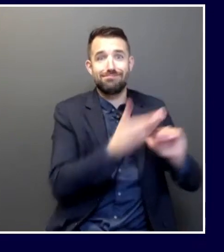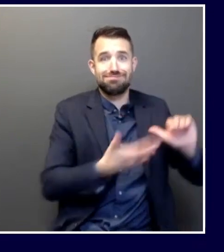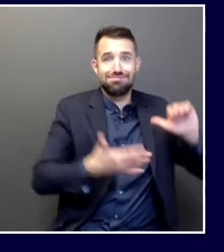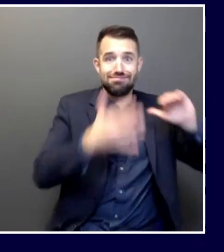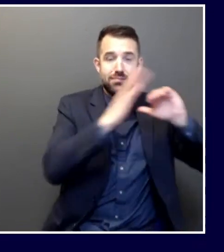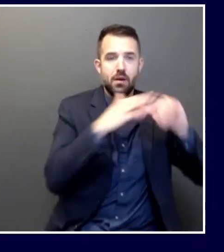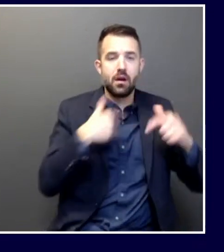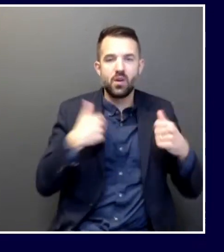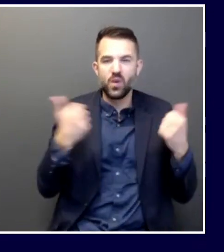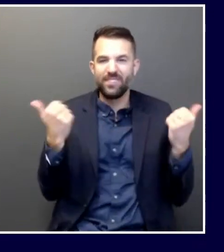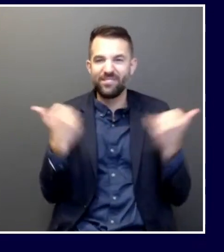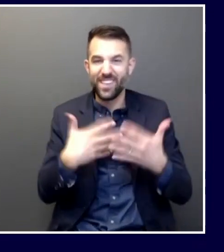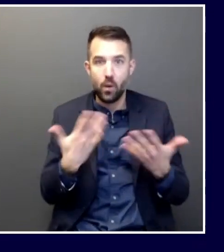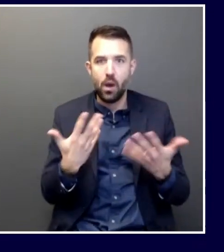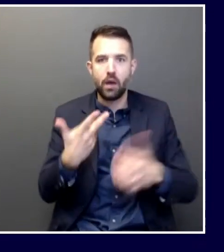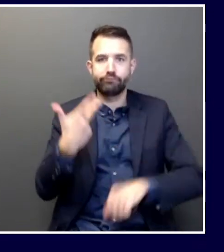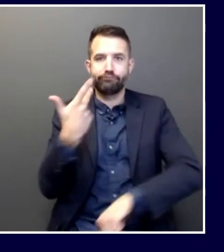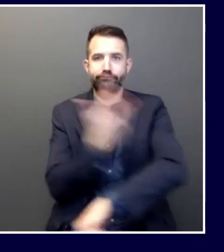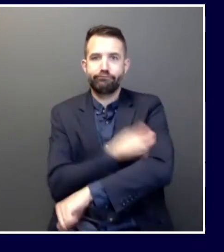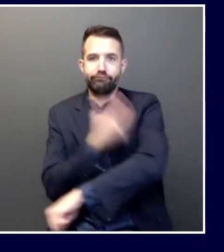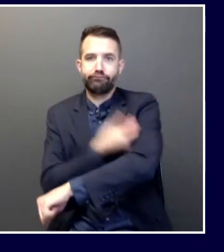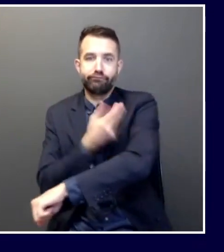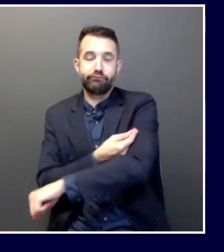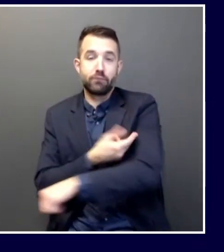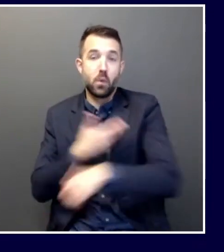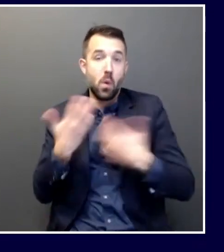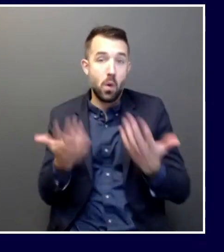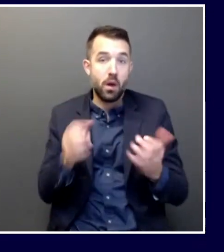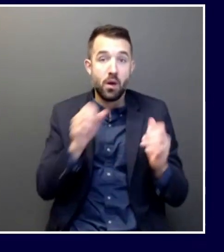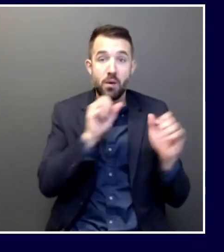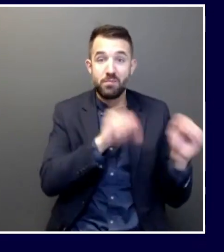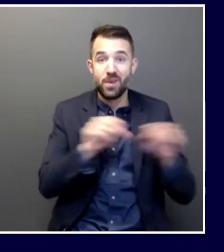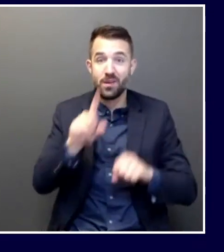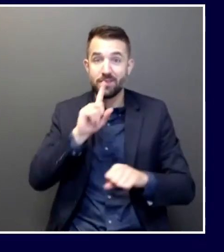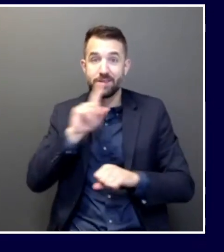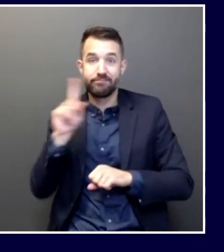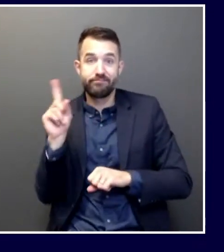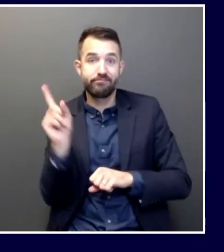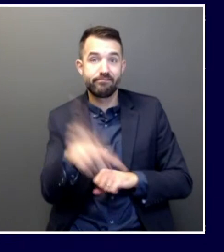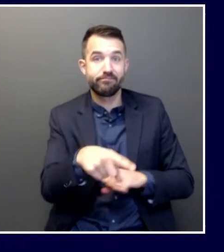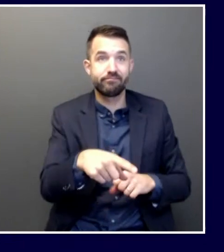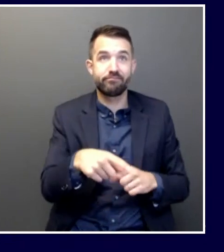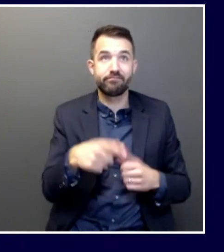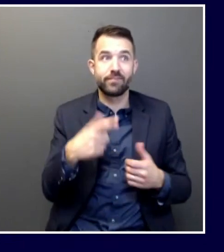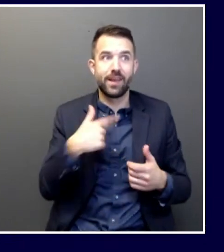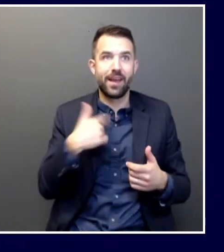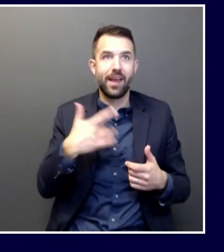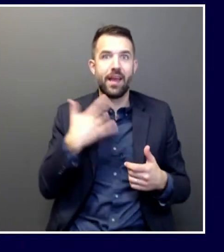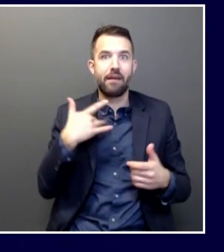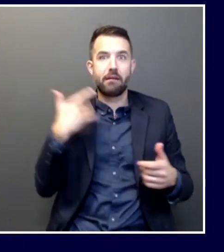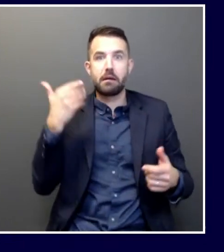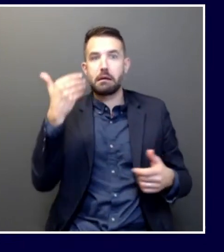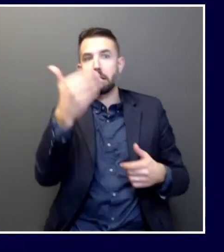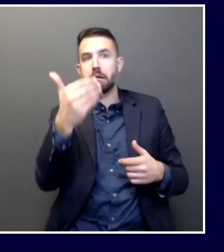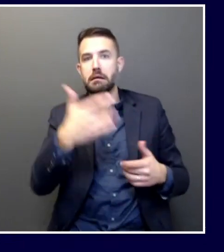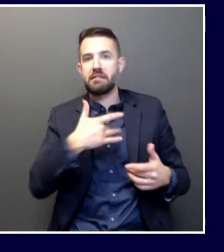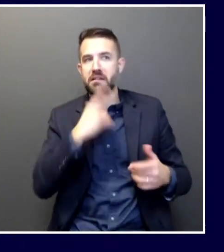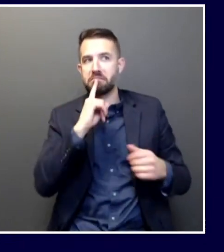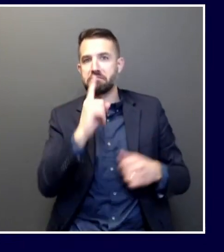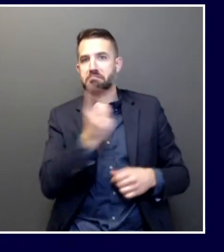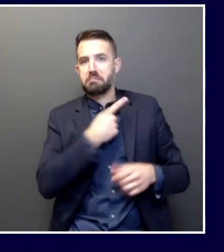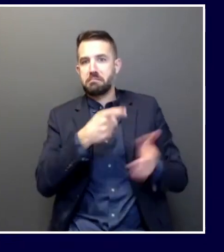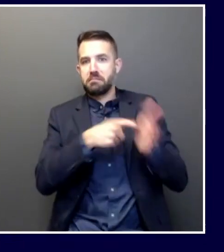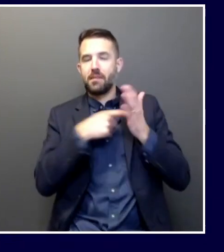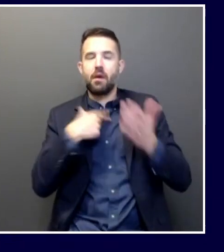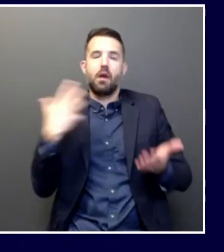or future. I'm not sure, to be totally candid with you. Okay. We're pleased to see it, and that's what I wanted to really report